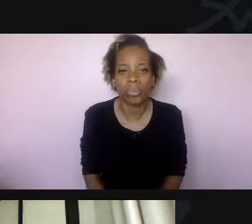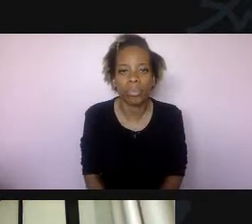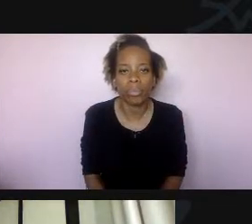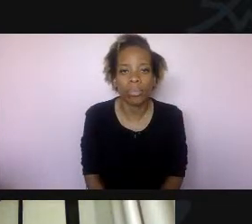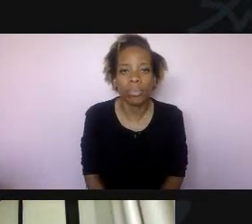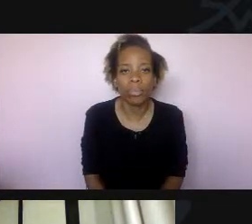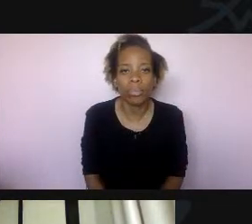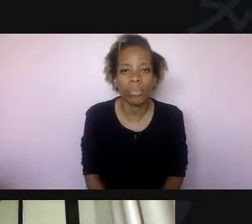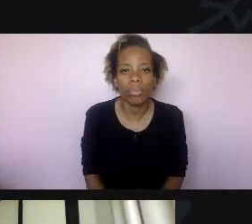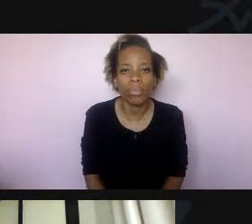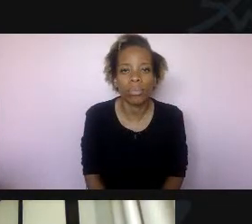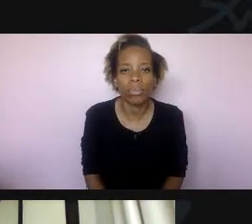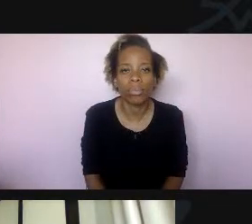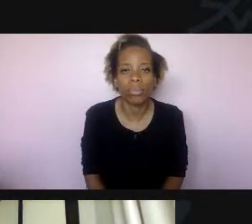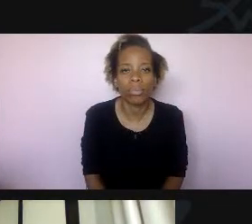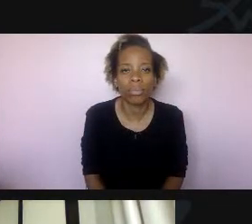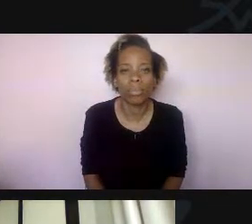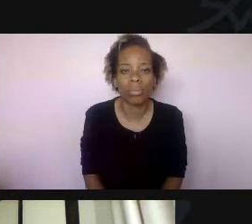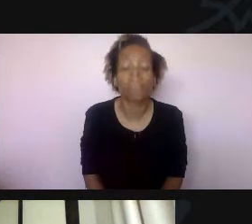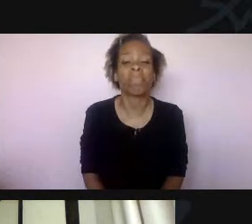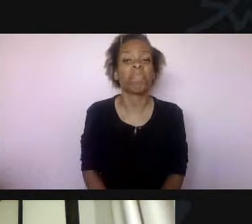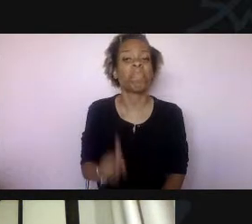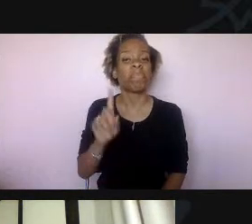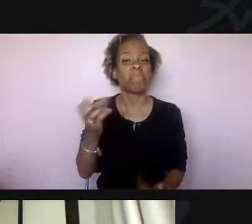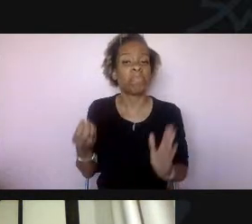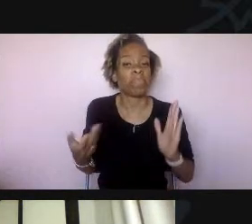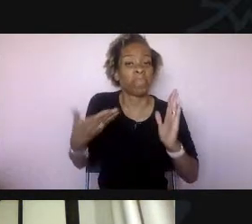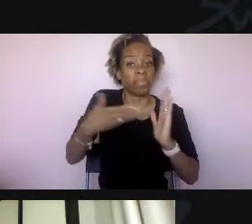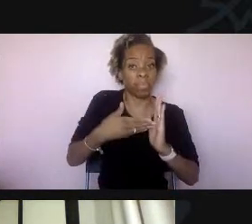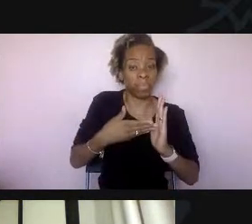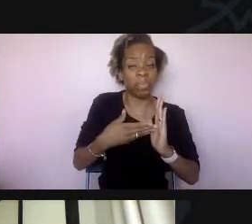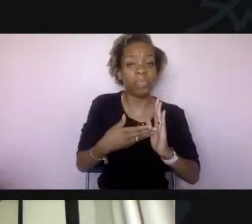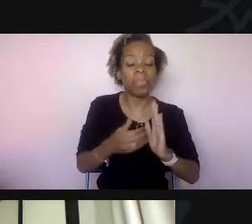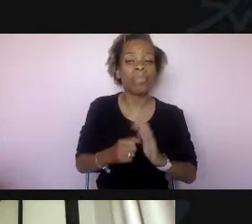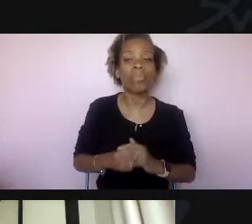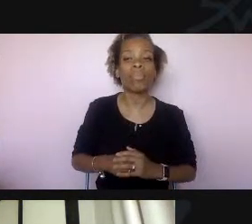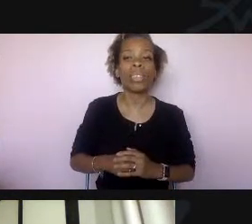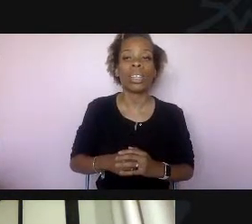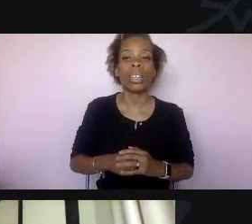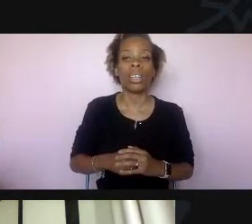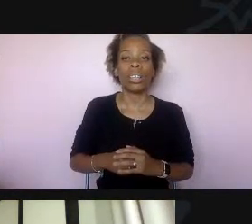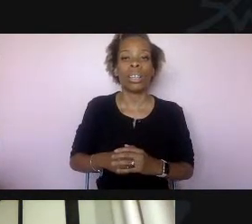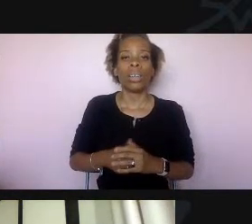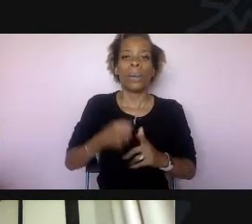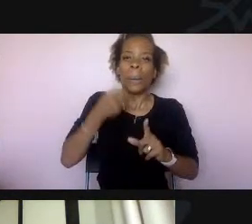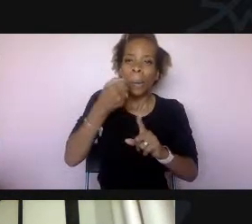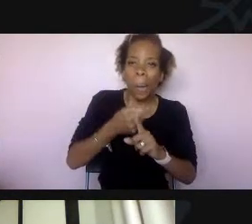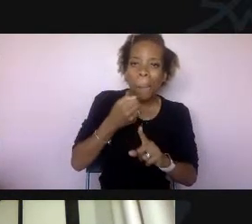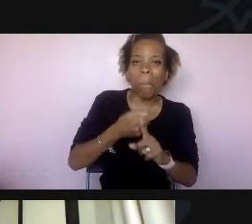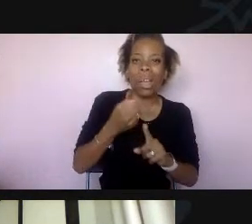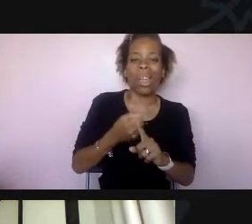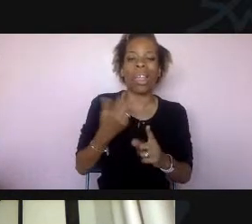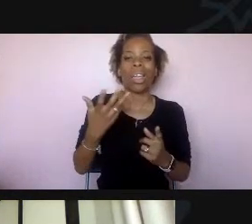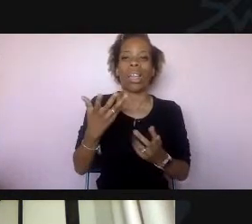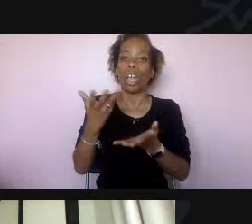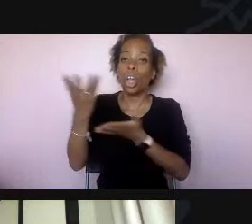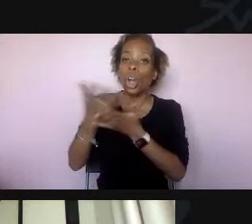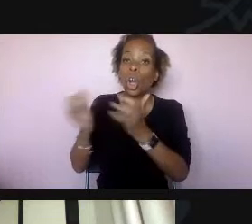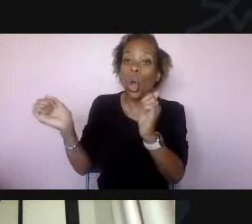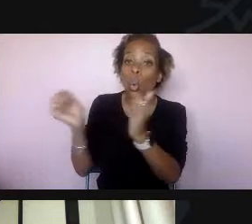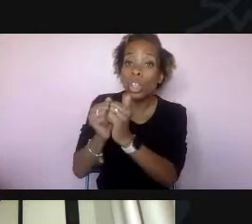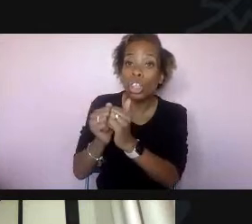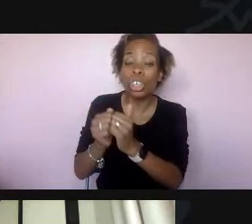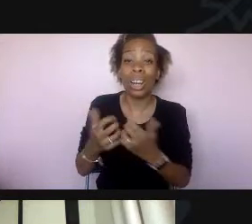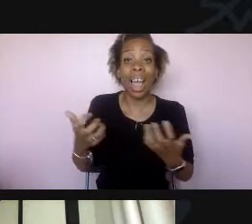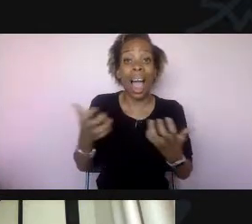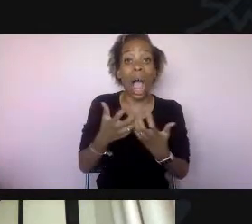I think the other point I was just going to sort of say is I think when it comes to the sort of campaigning and negotiations and how we use data in